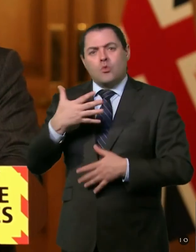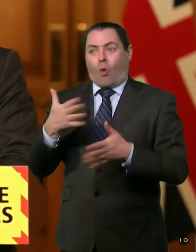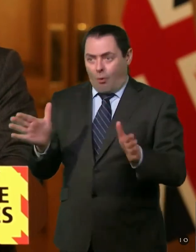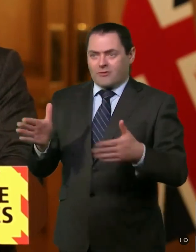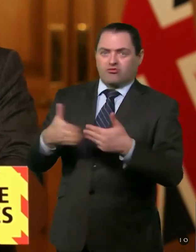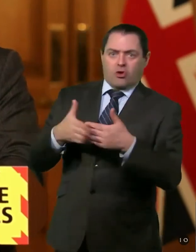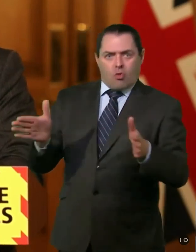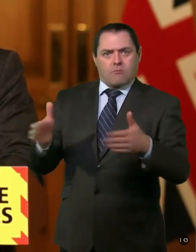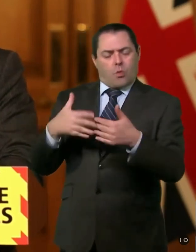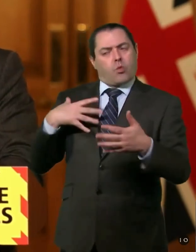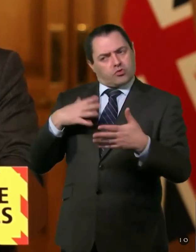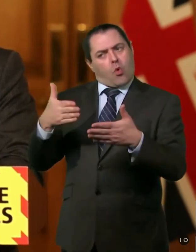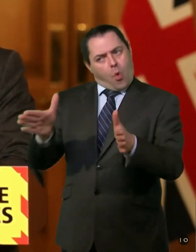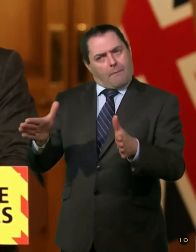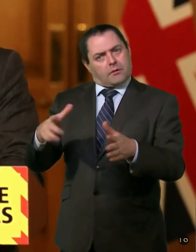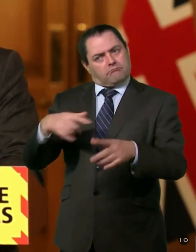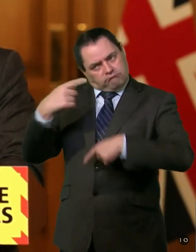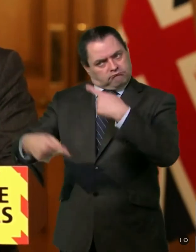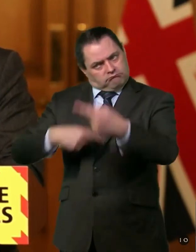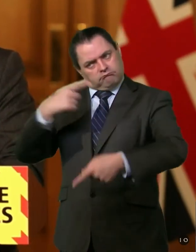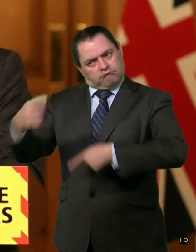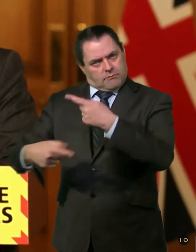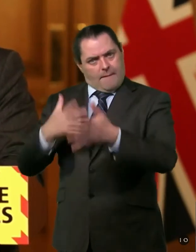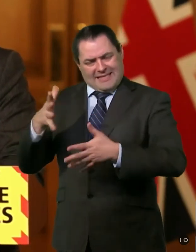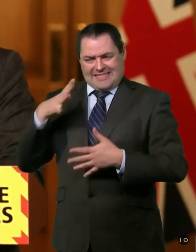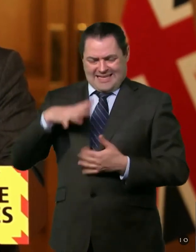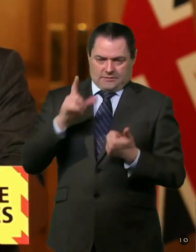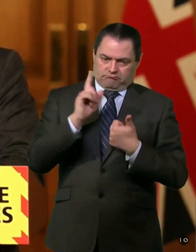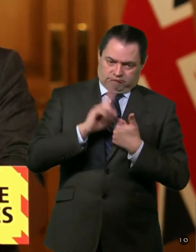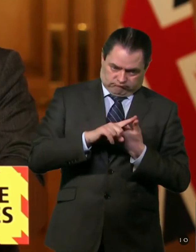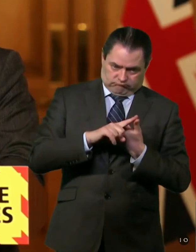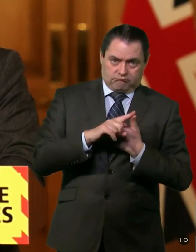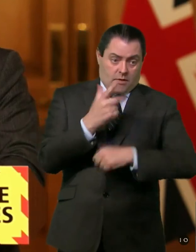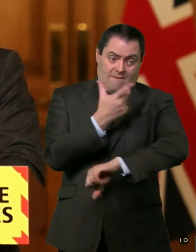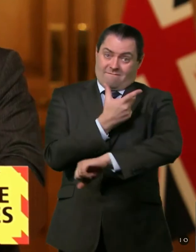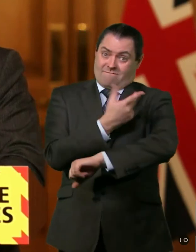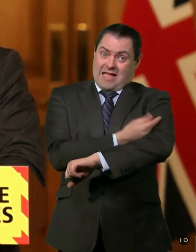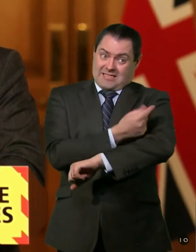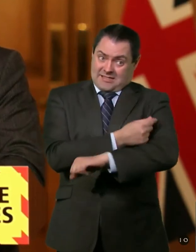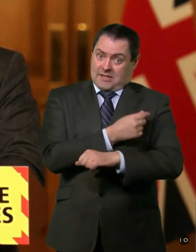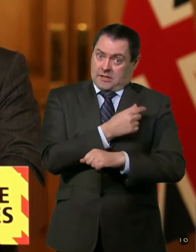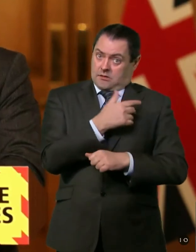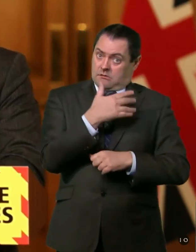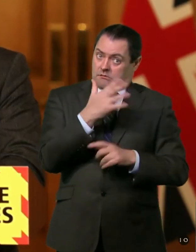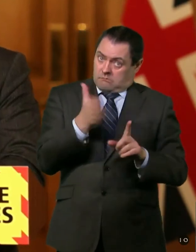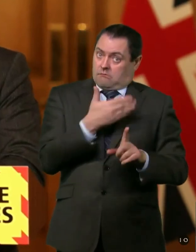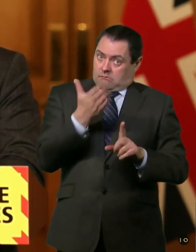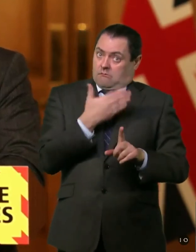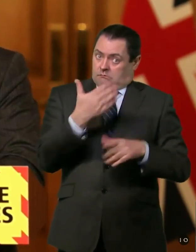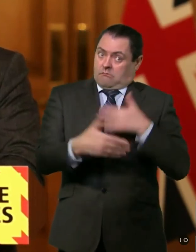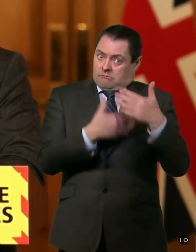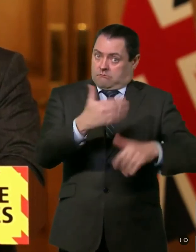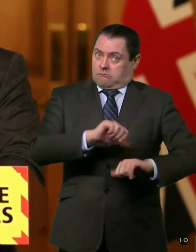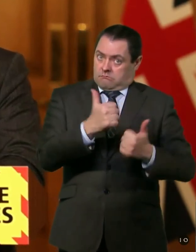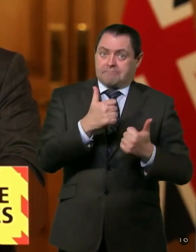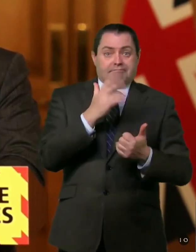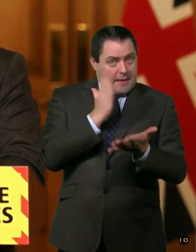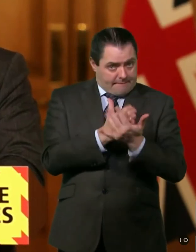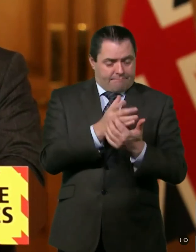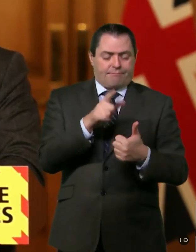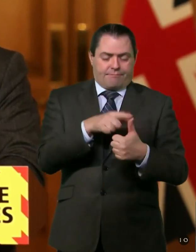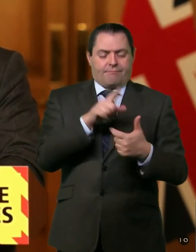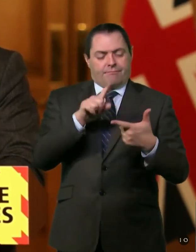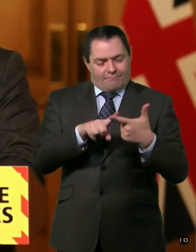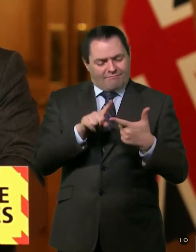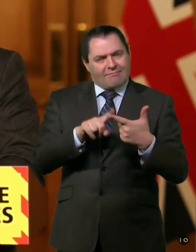the vaccine rollout is continuing to be successful, as it is. And most important, we need to see the impact of